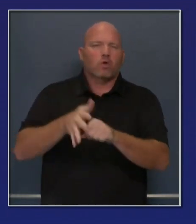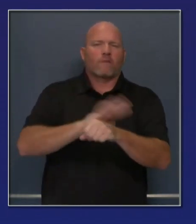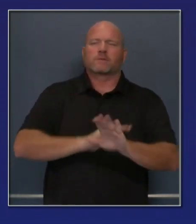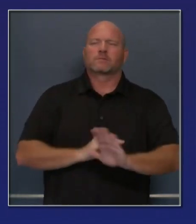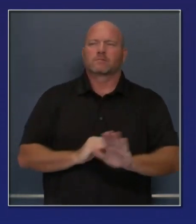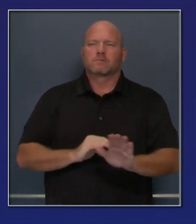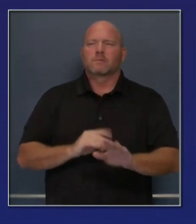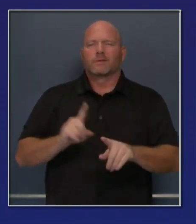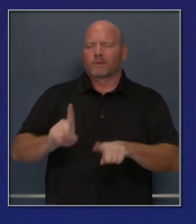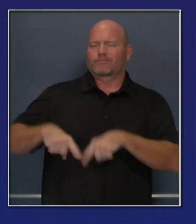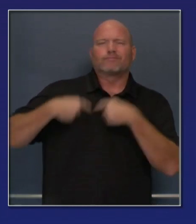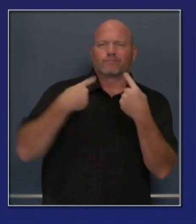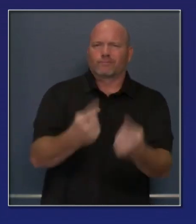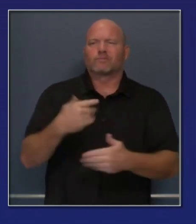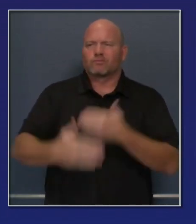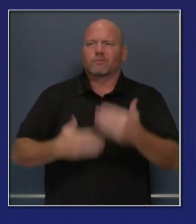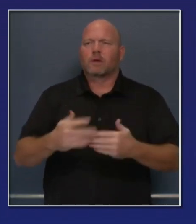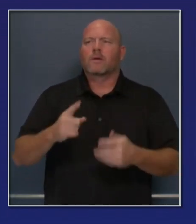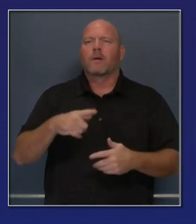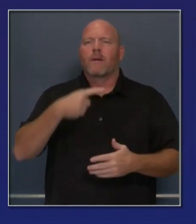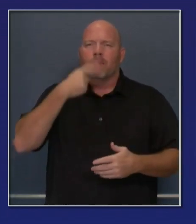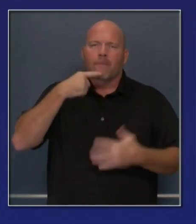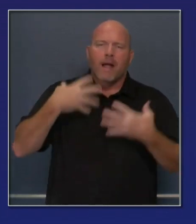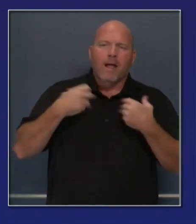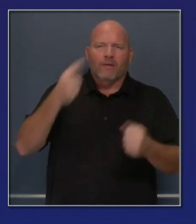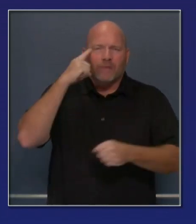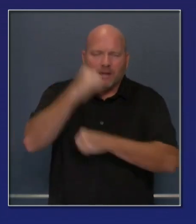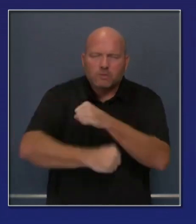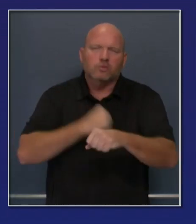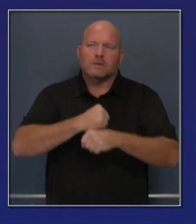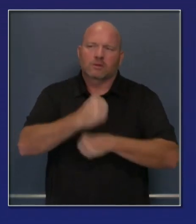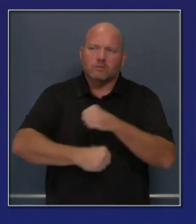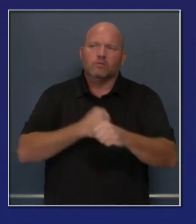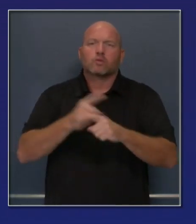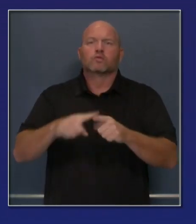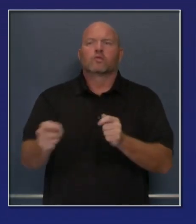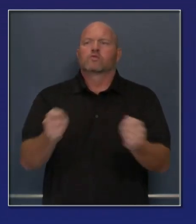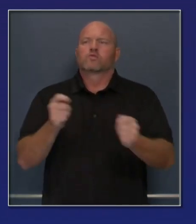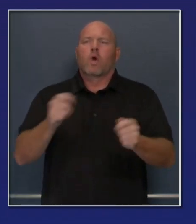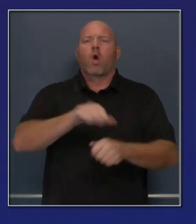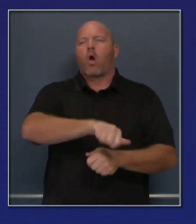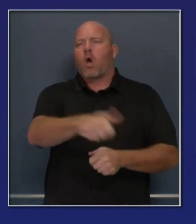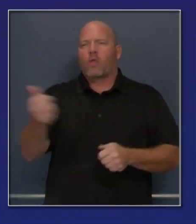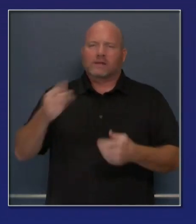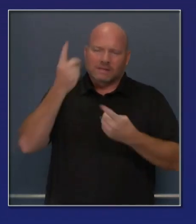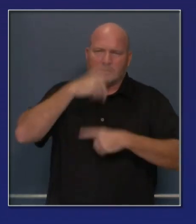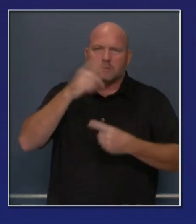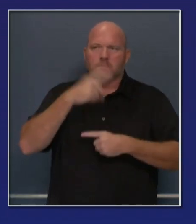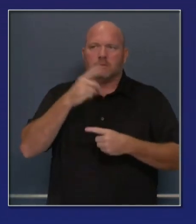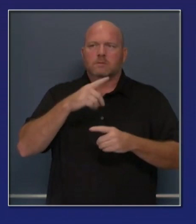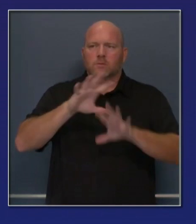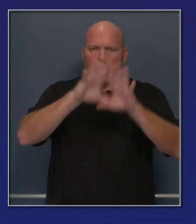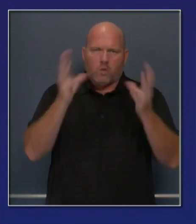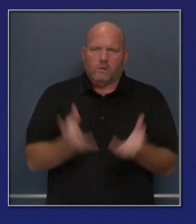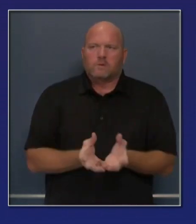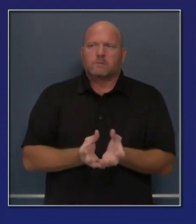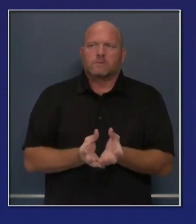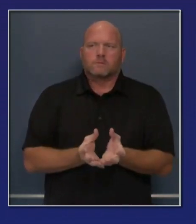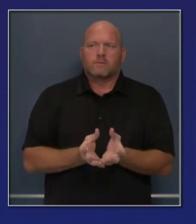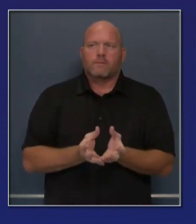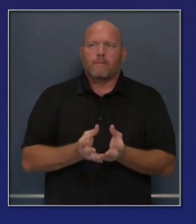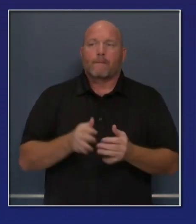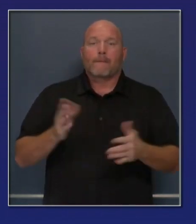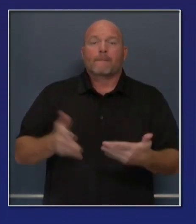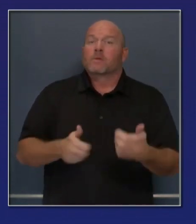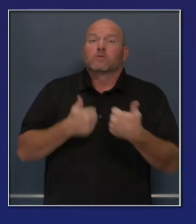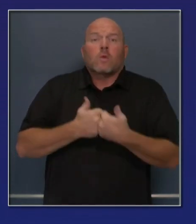this in public health for decades to control other diseases across the globe. And here the challenge is just